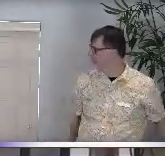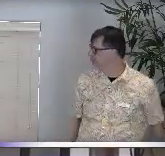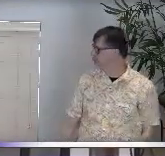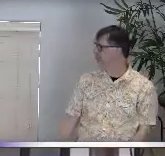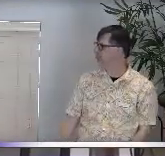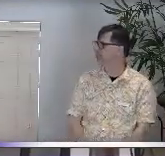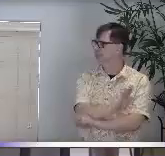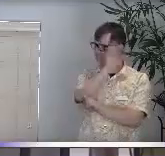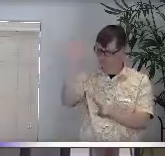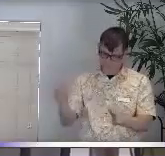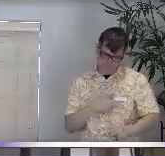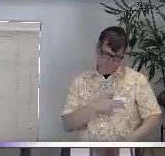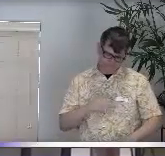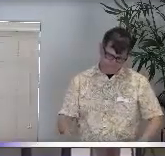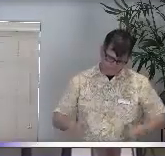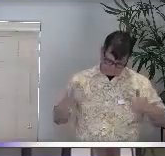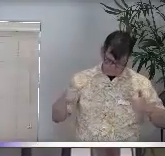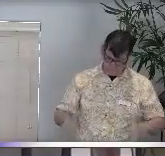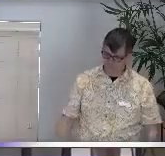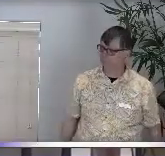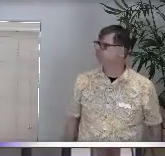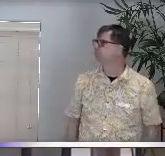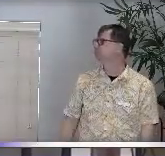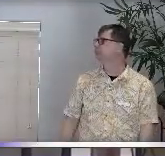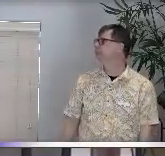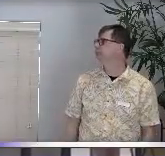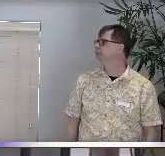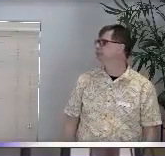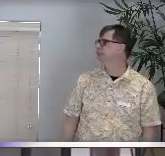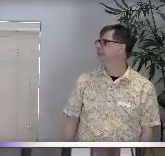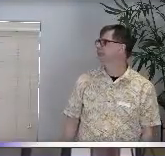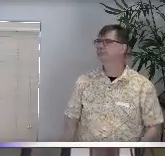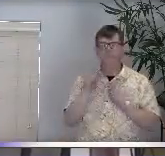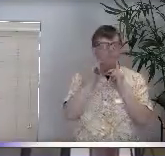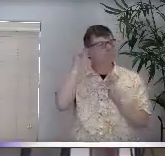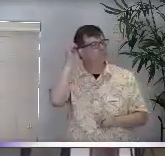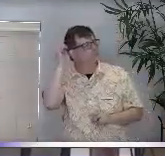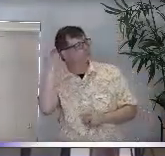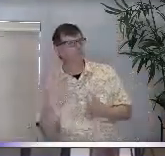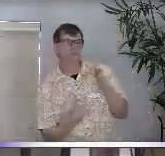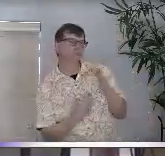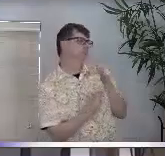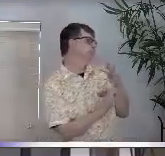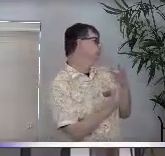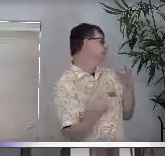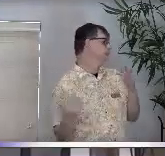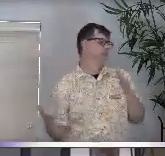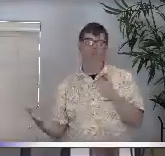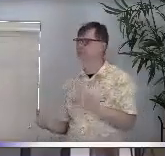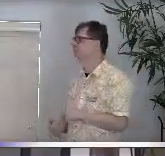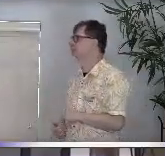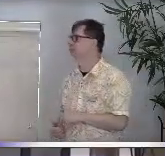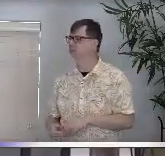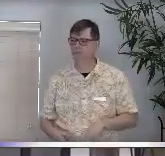It's to wholehearted living. Now, I have this whole talk about our hair on fire, and I'm going to forgo that